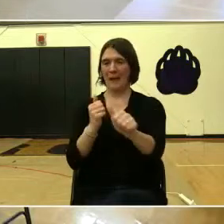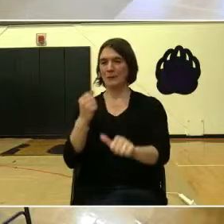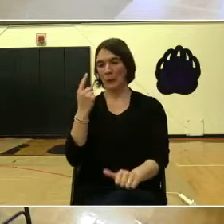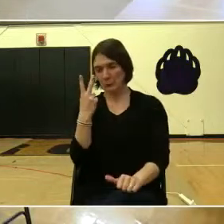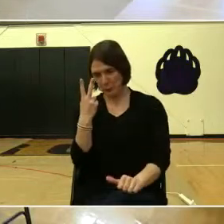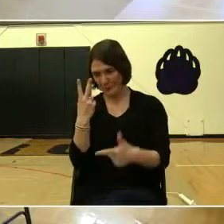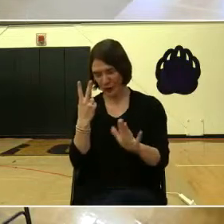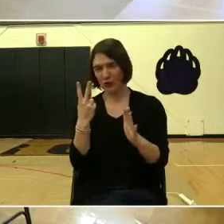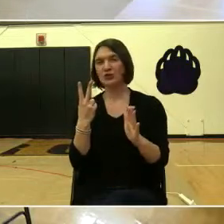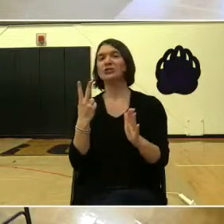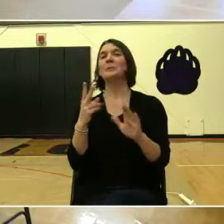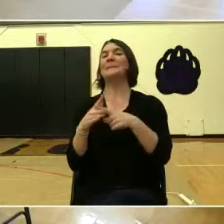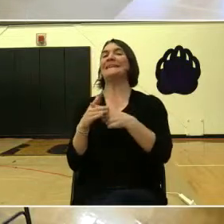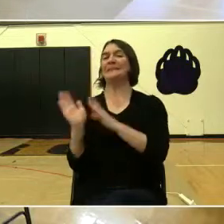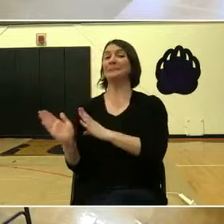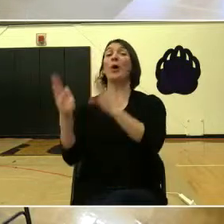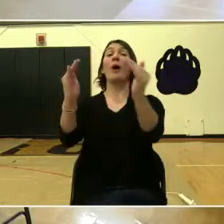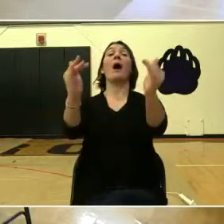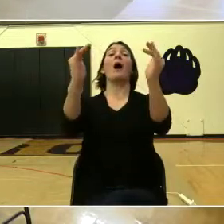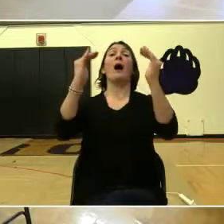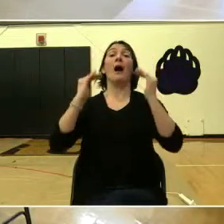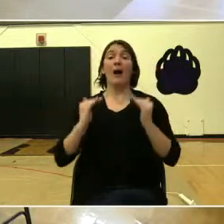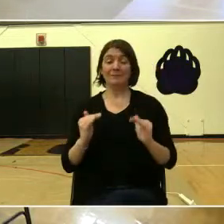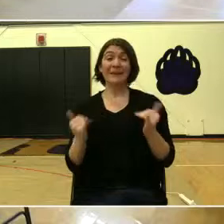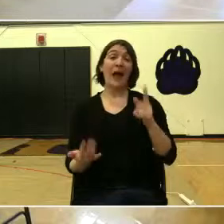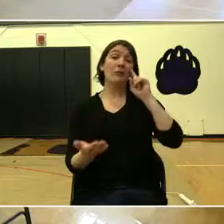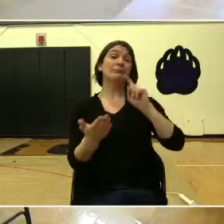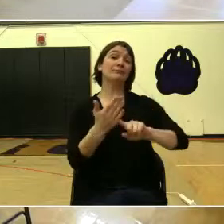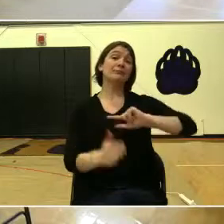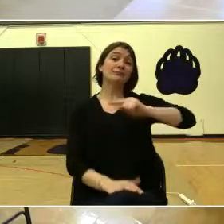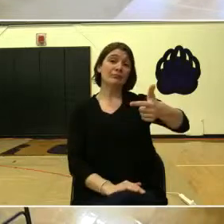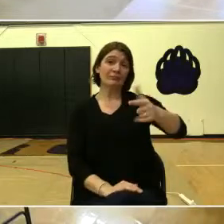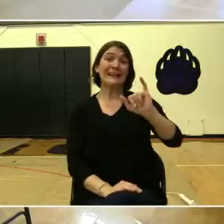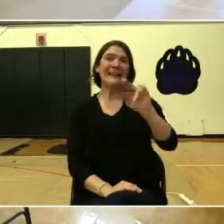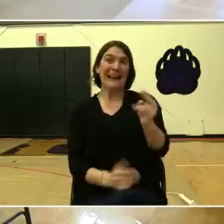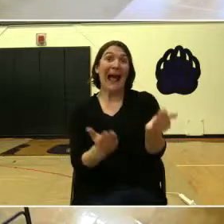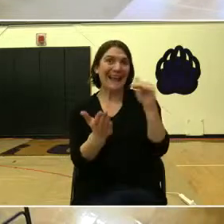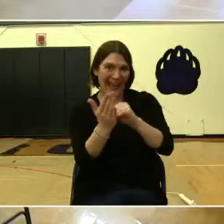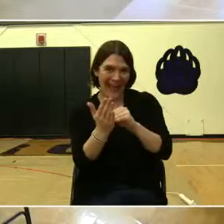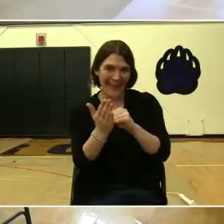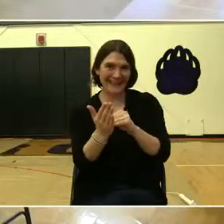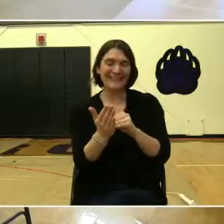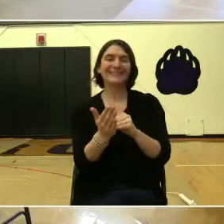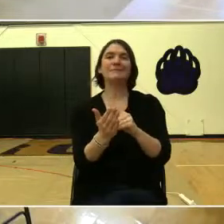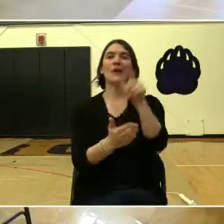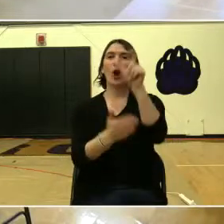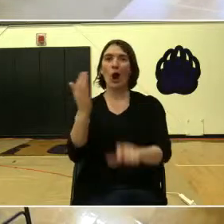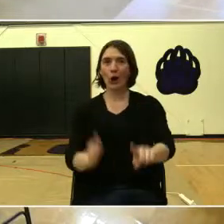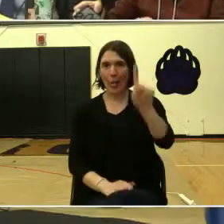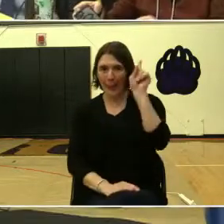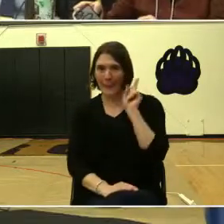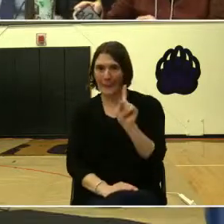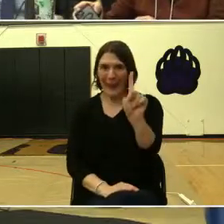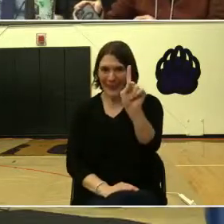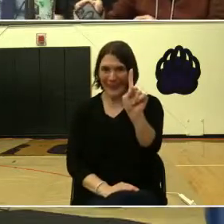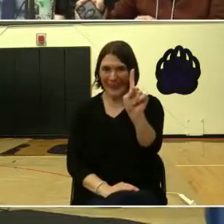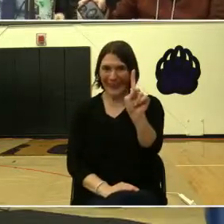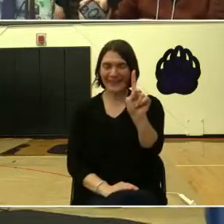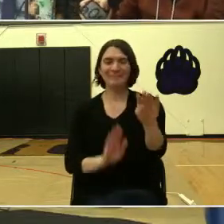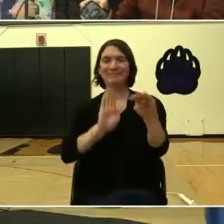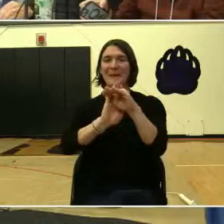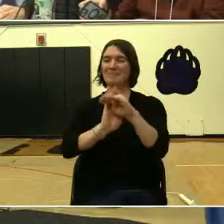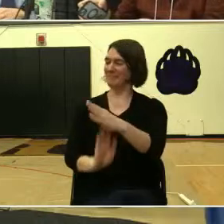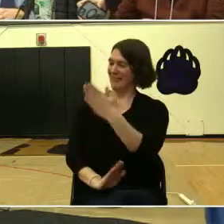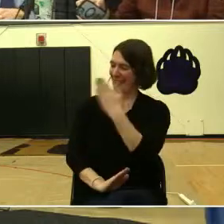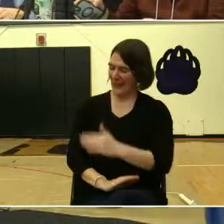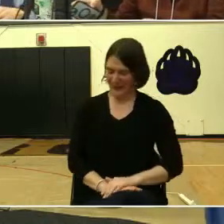preliminary motion to uh the moderator recognizes Ian good now for article one